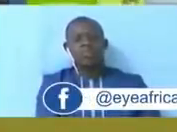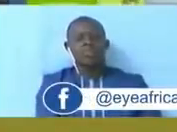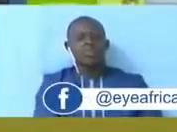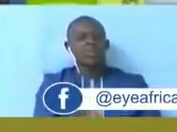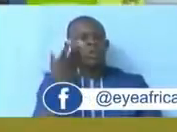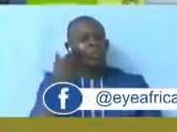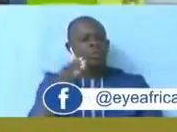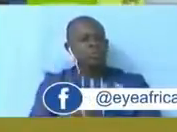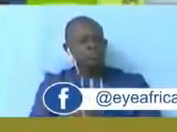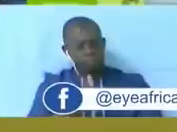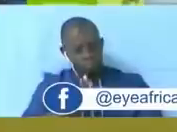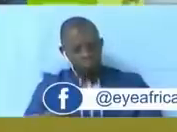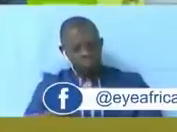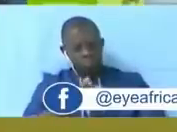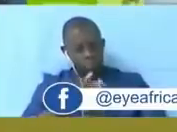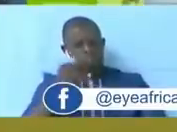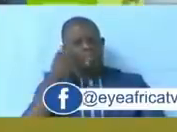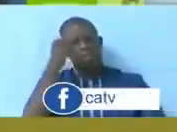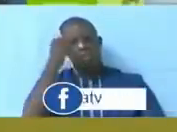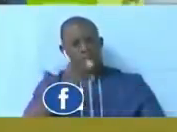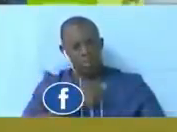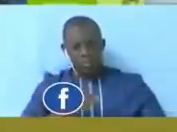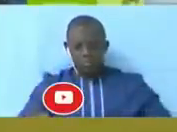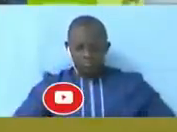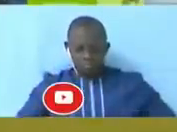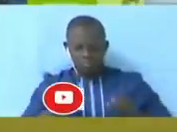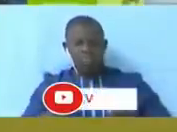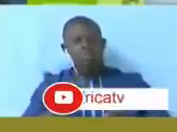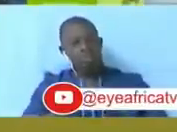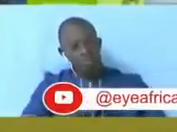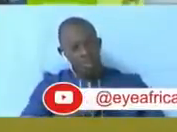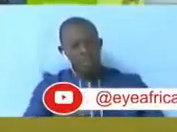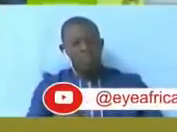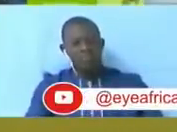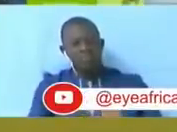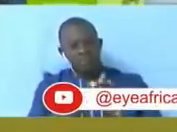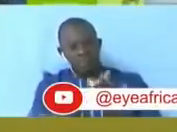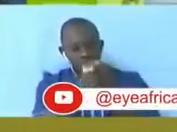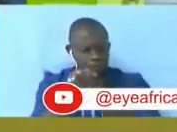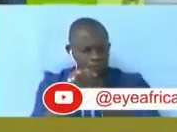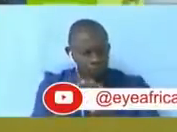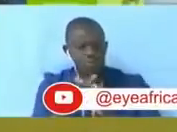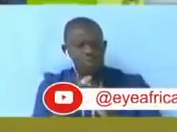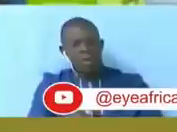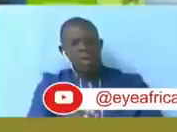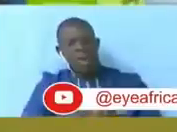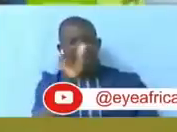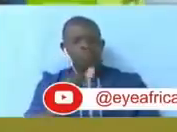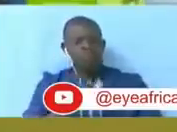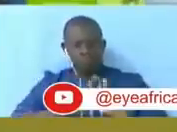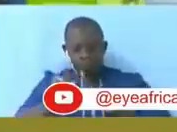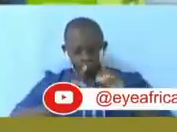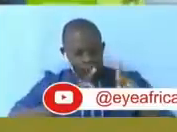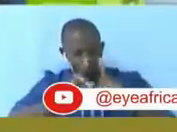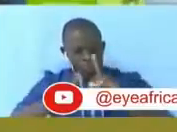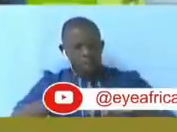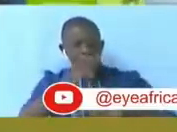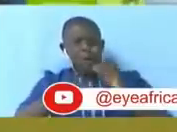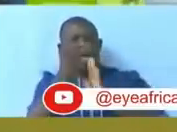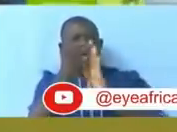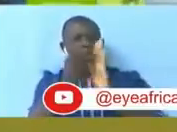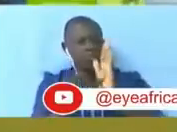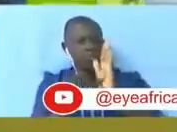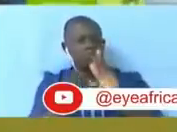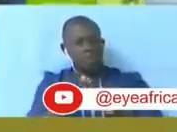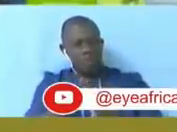I received this call, he introduced himself, we greeted, and then we spoke about the issue he wanted to discuss with me.